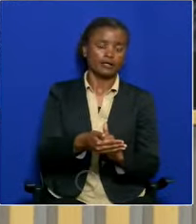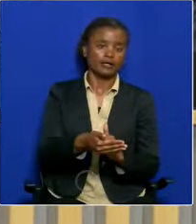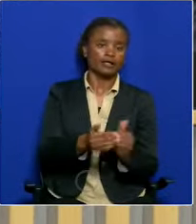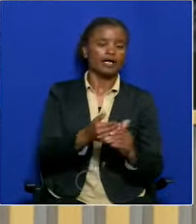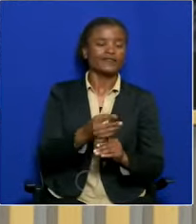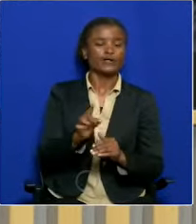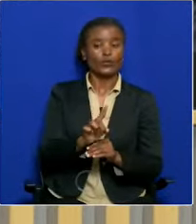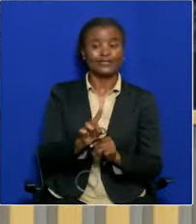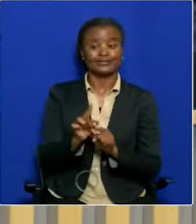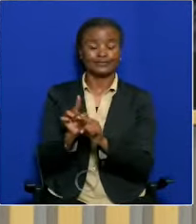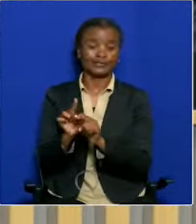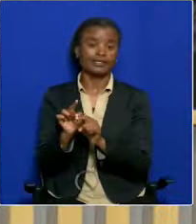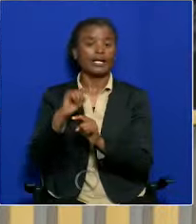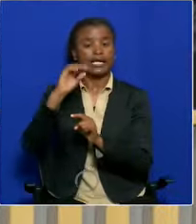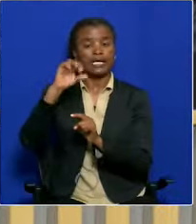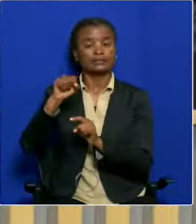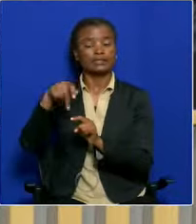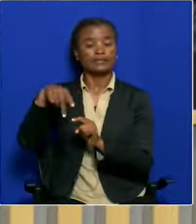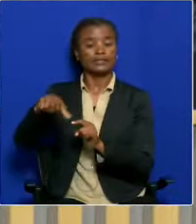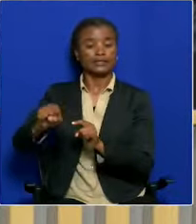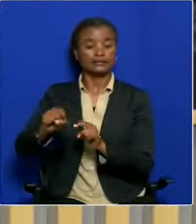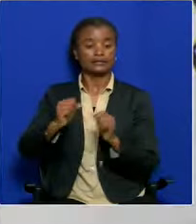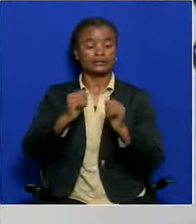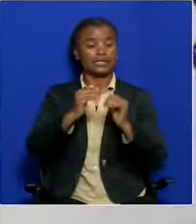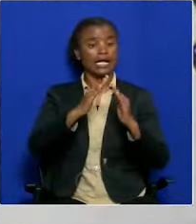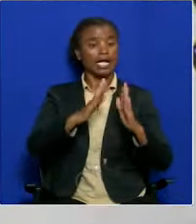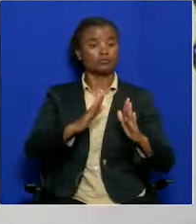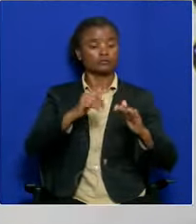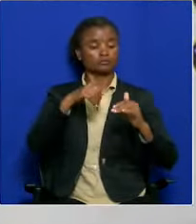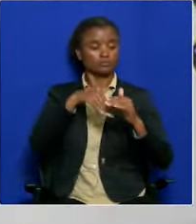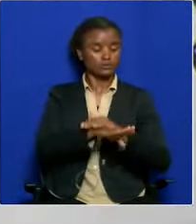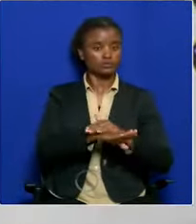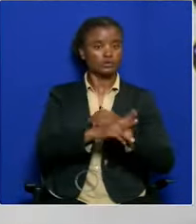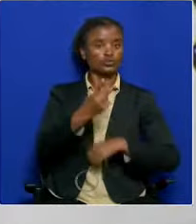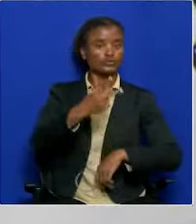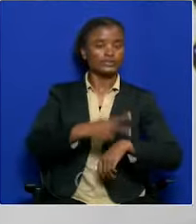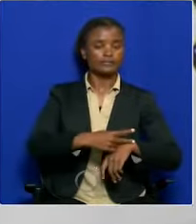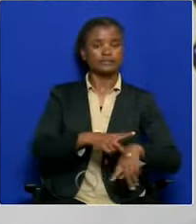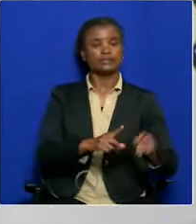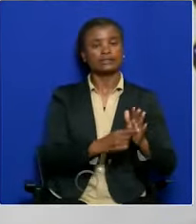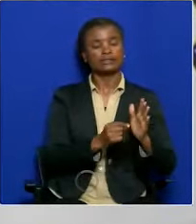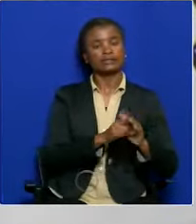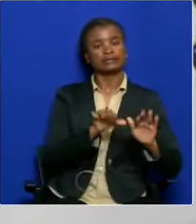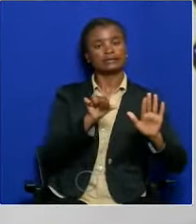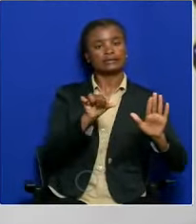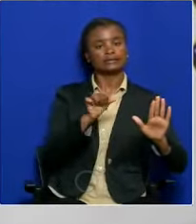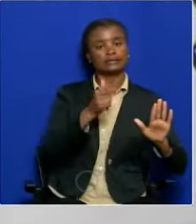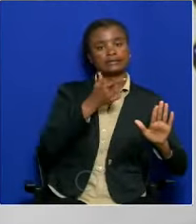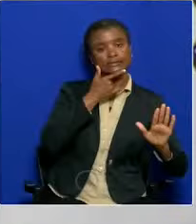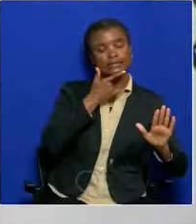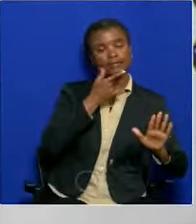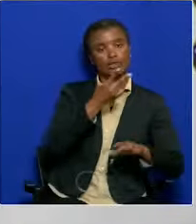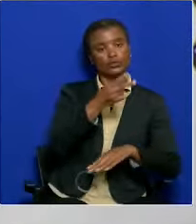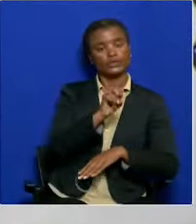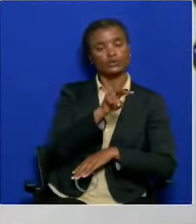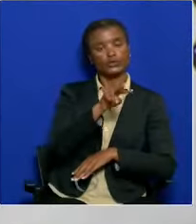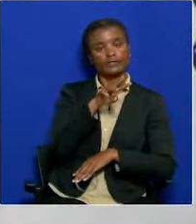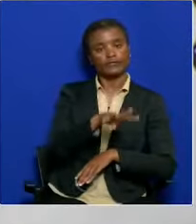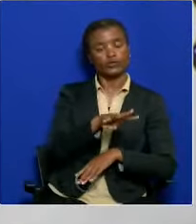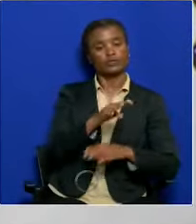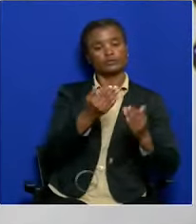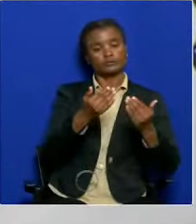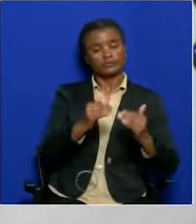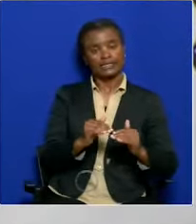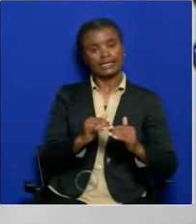Matlala's premises. That is on the 6th of December 2024 and on the 18th of December